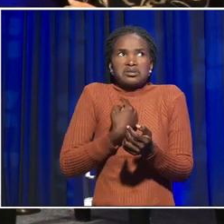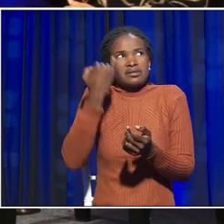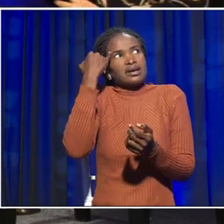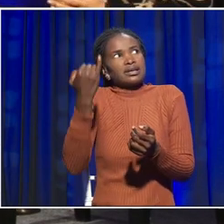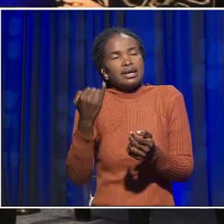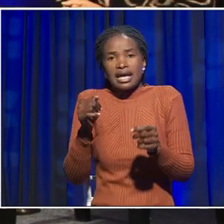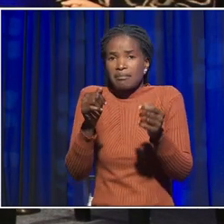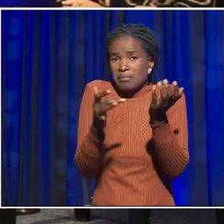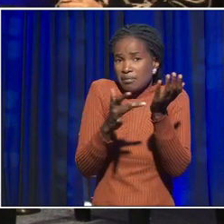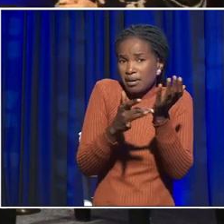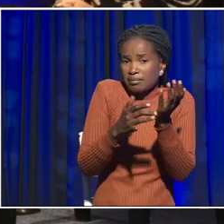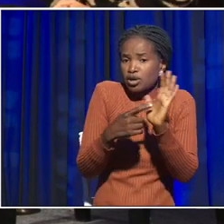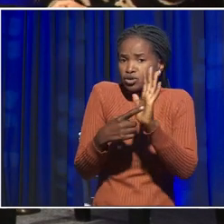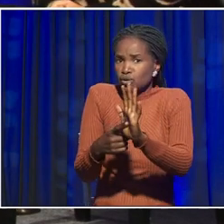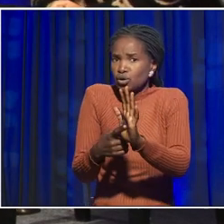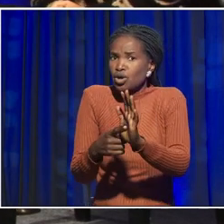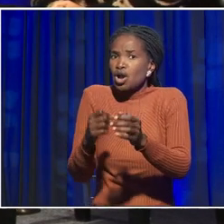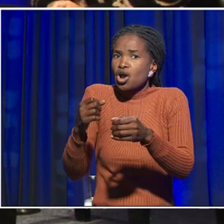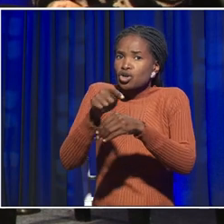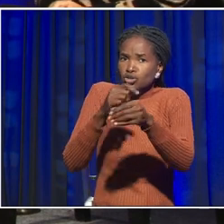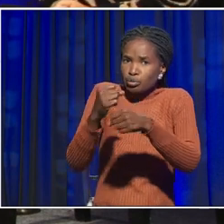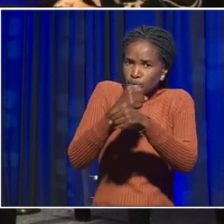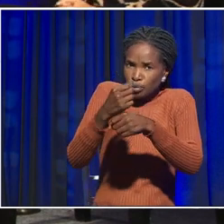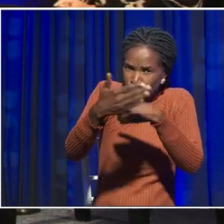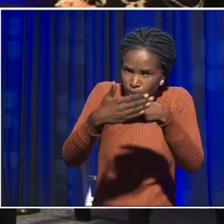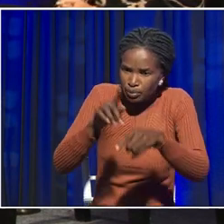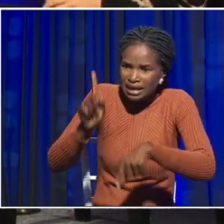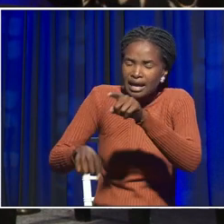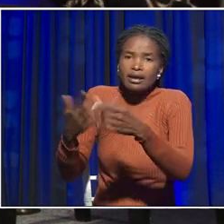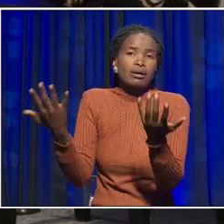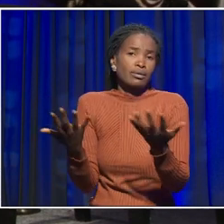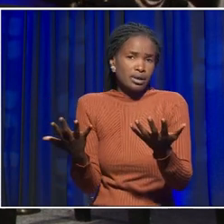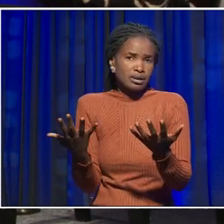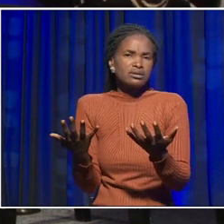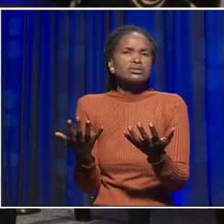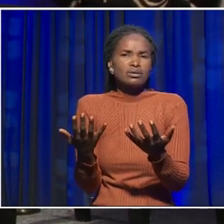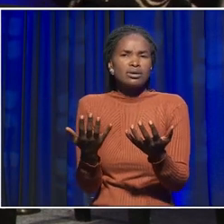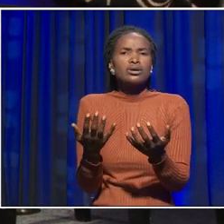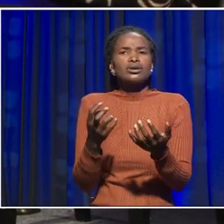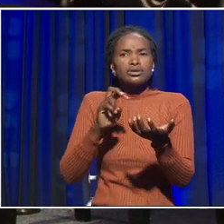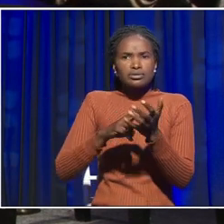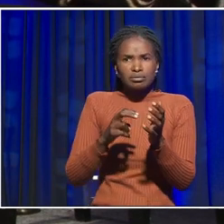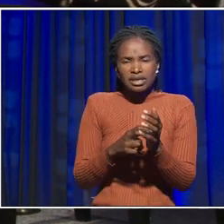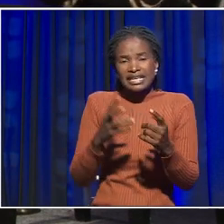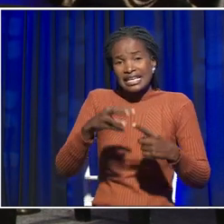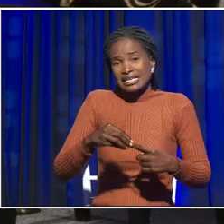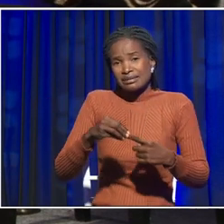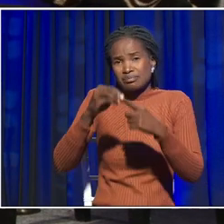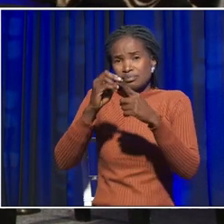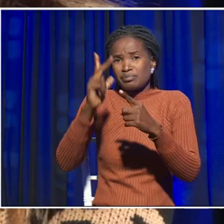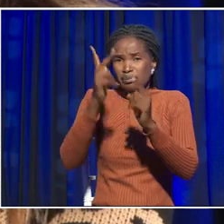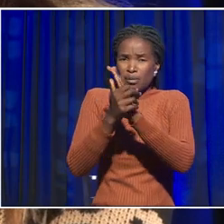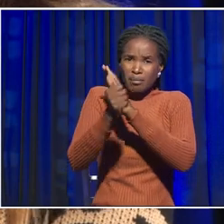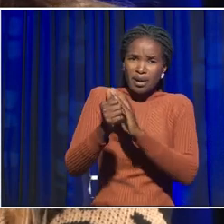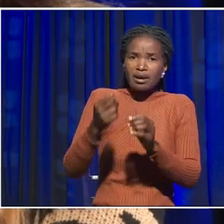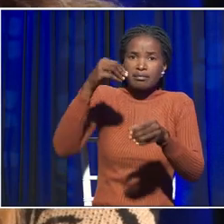be an app that tells you which is the closest coffee shop that I can go to. So things like that. And this is where the specialists participating